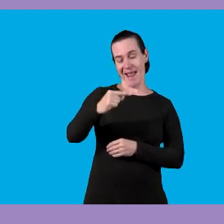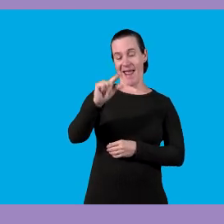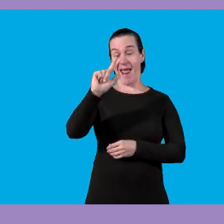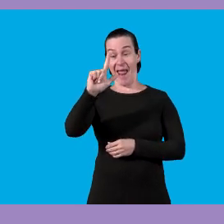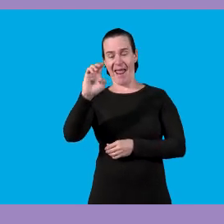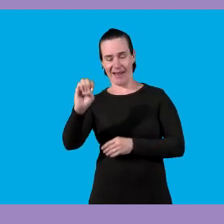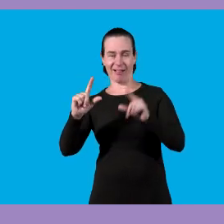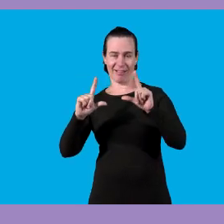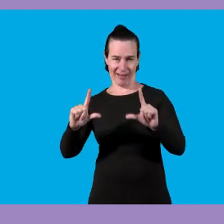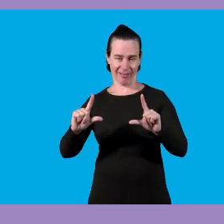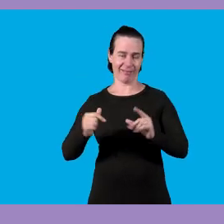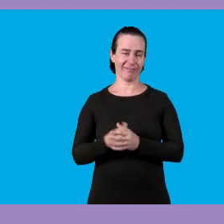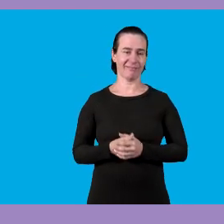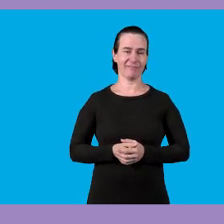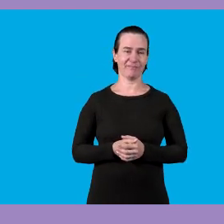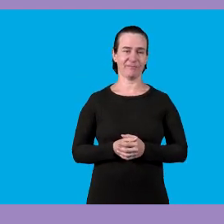are equal.